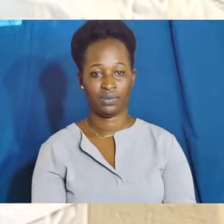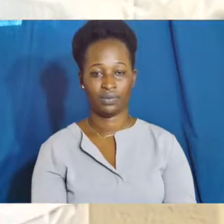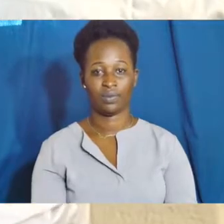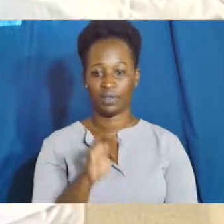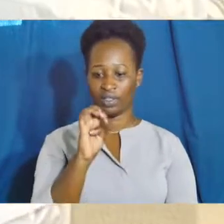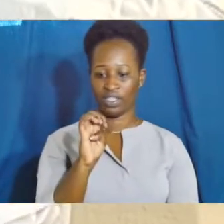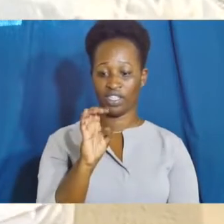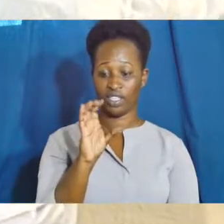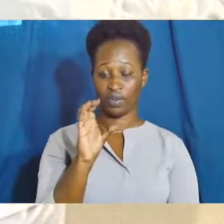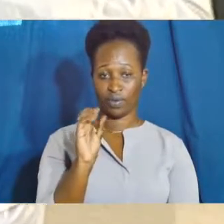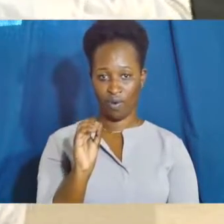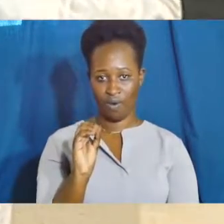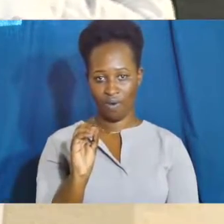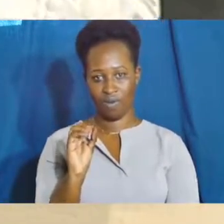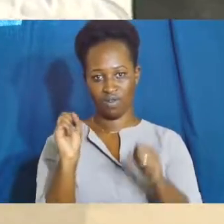ecosystem.